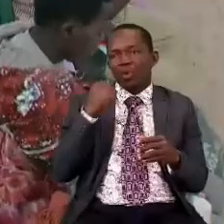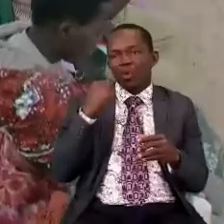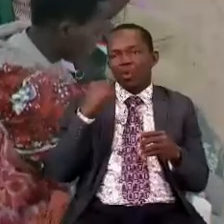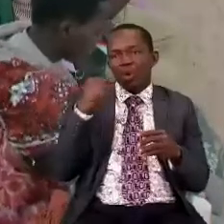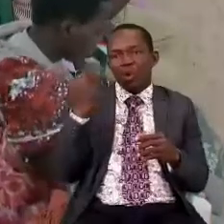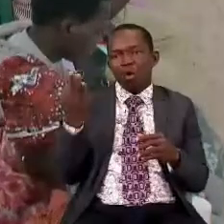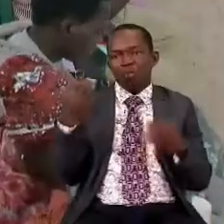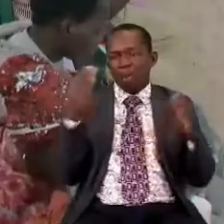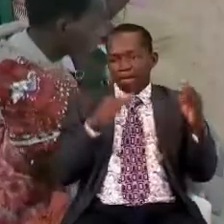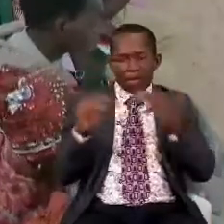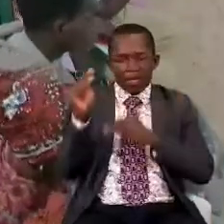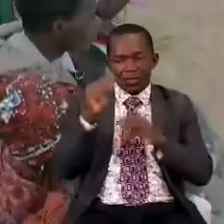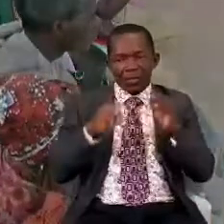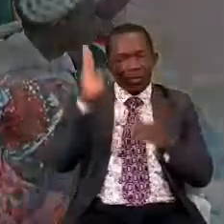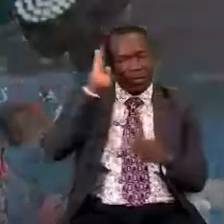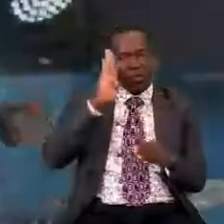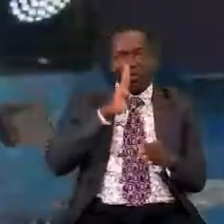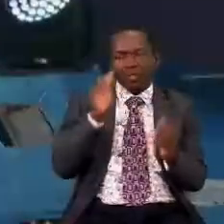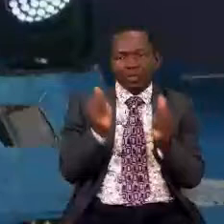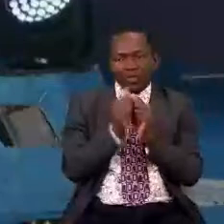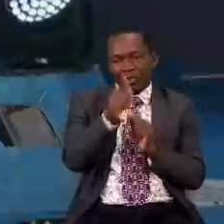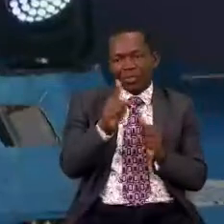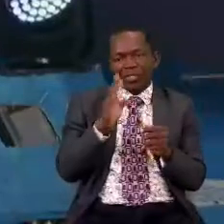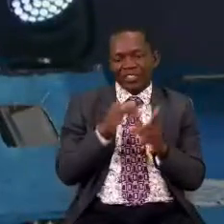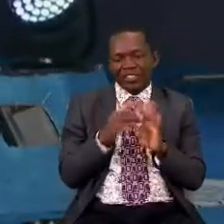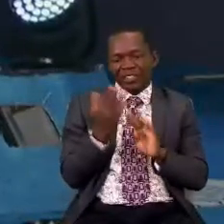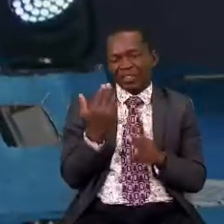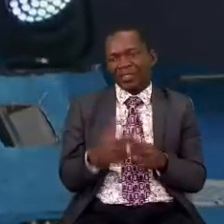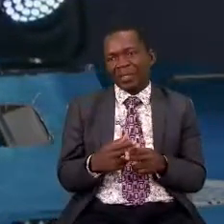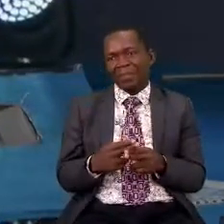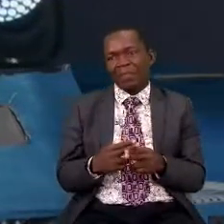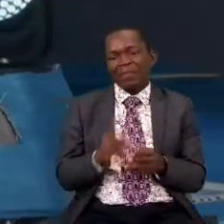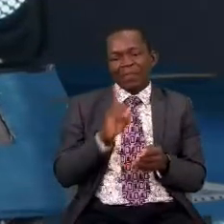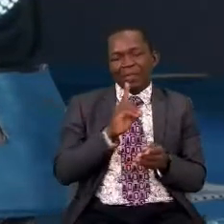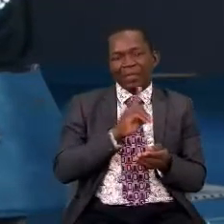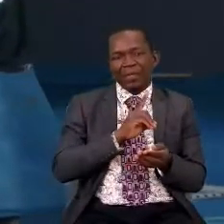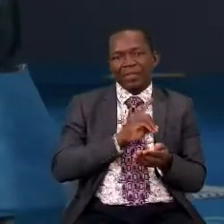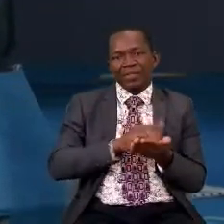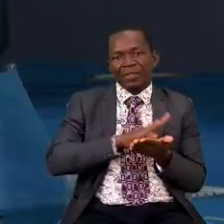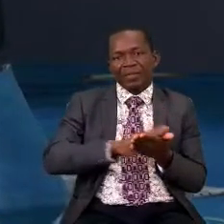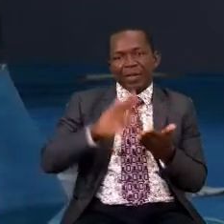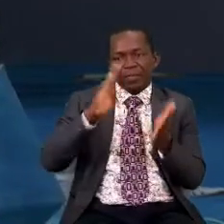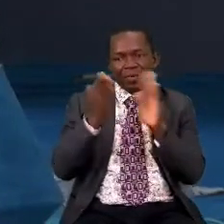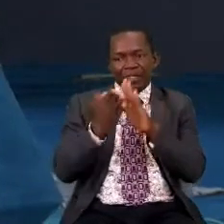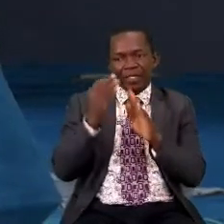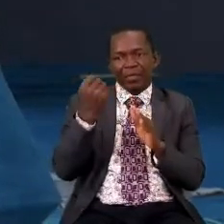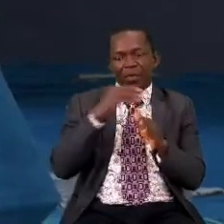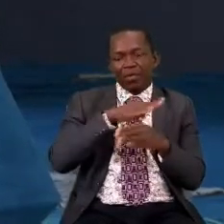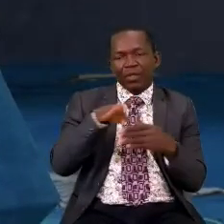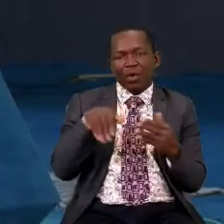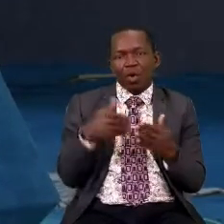presence of the omnipresent God. Let's look at number one here. Number one is the